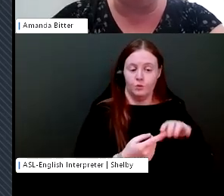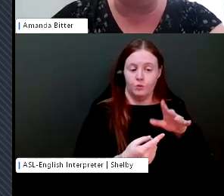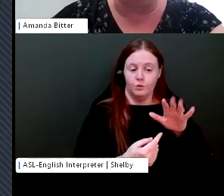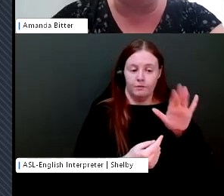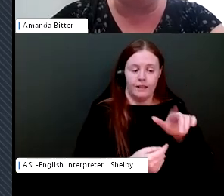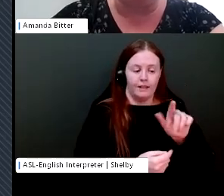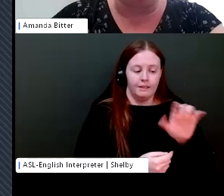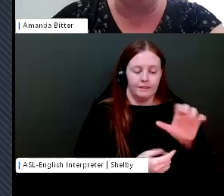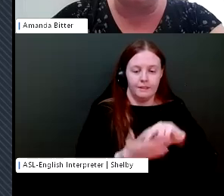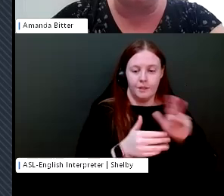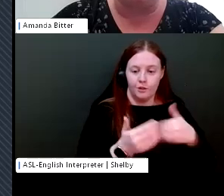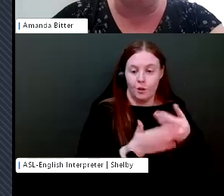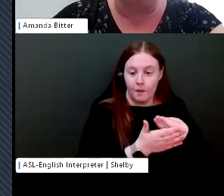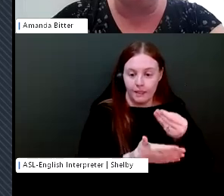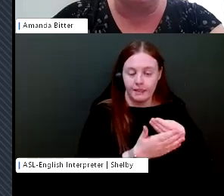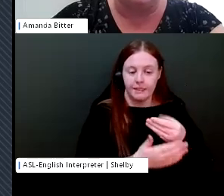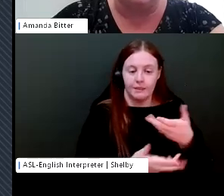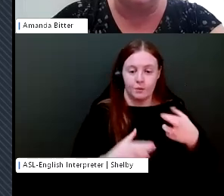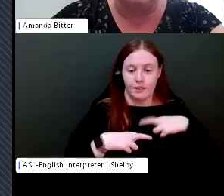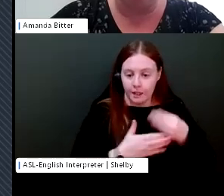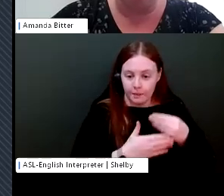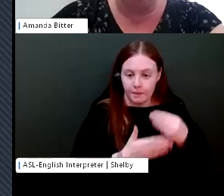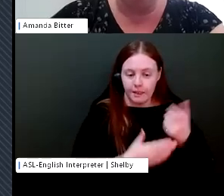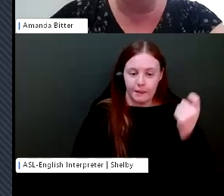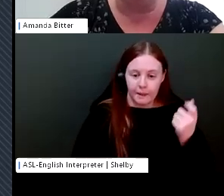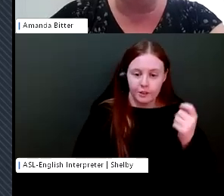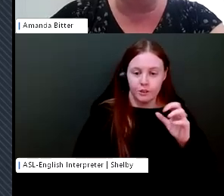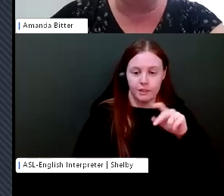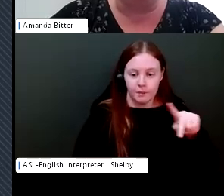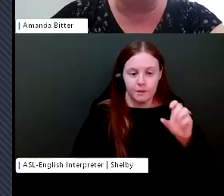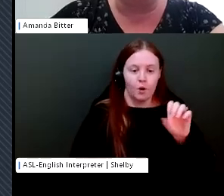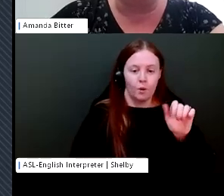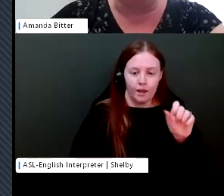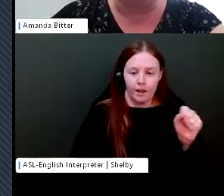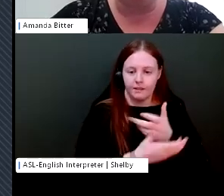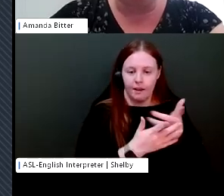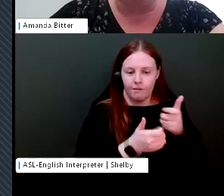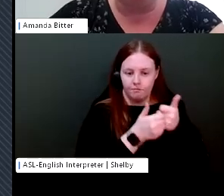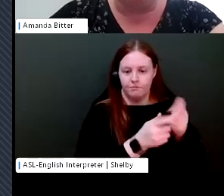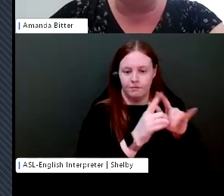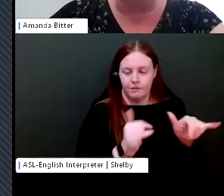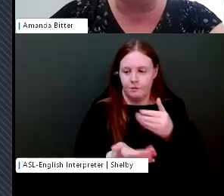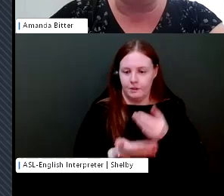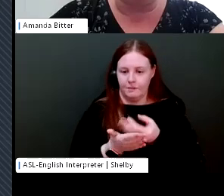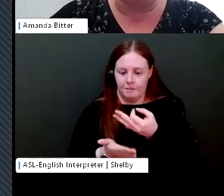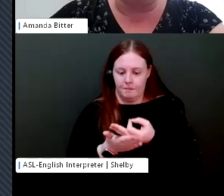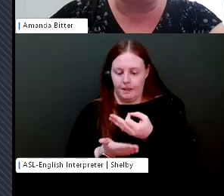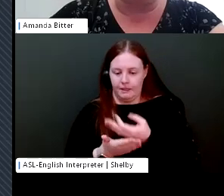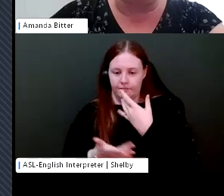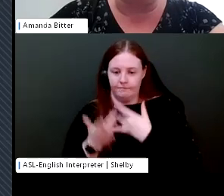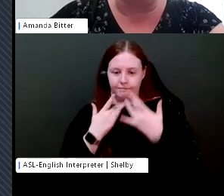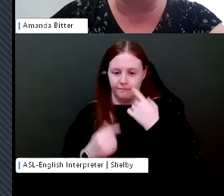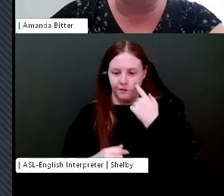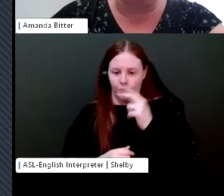his Ontario pension plan and all of the monies, right? So there's a financial strain. Then when